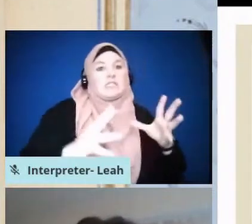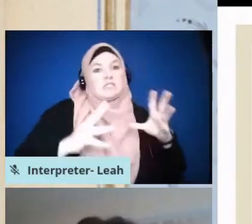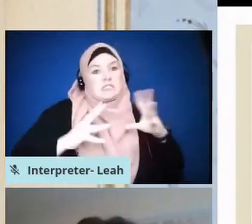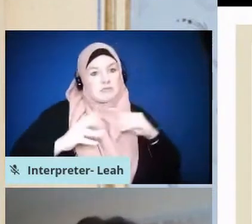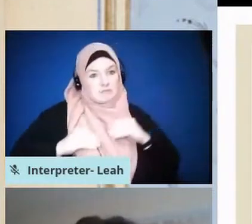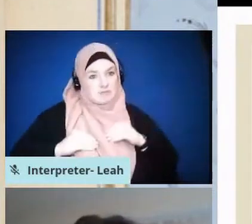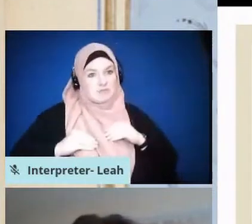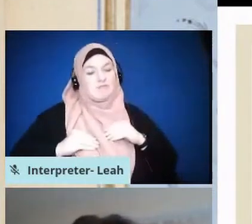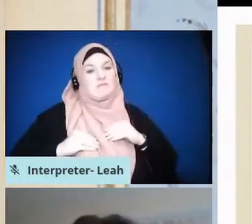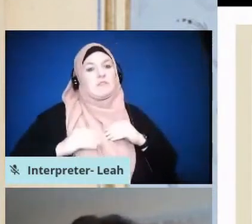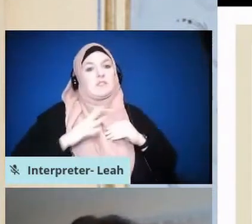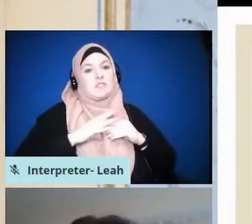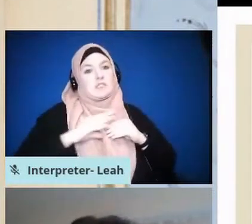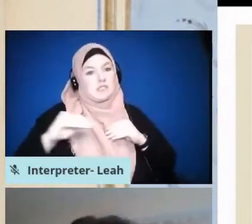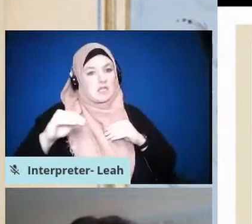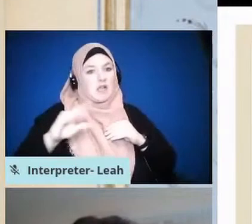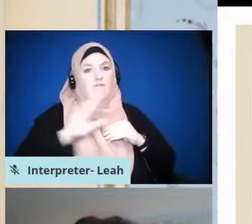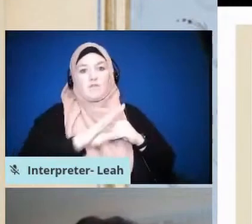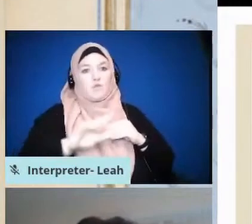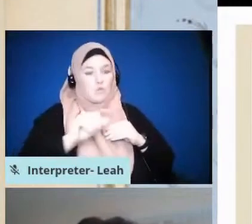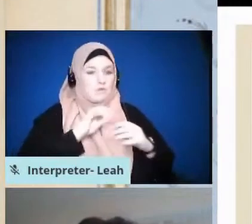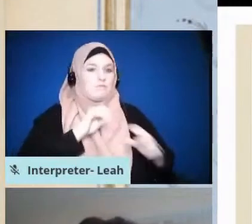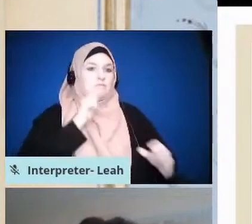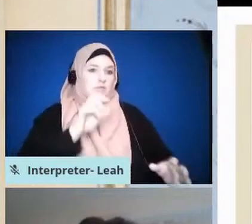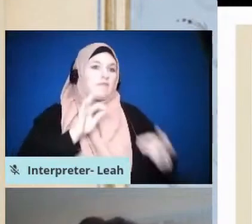of adolescents' imperfections.